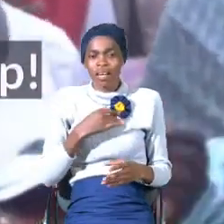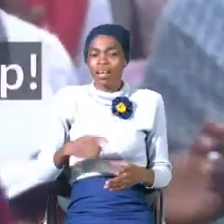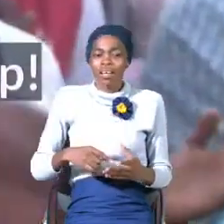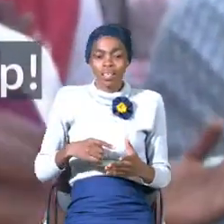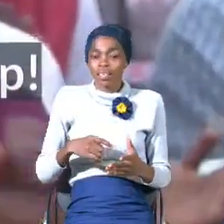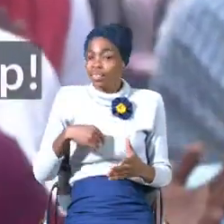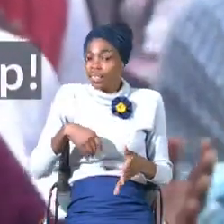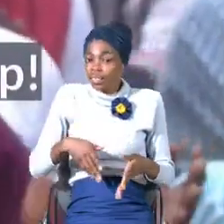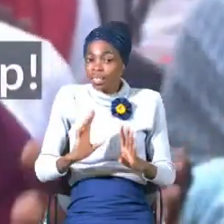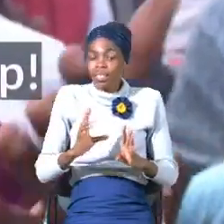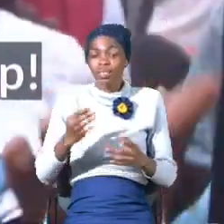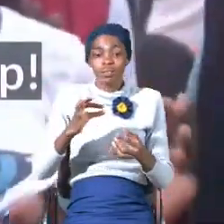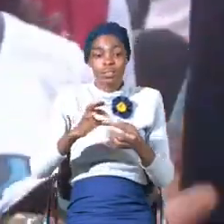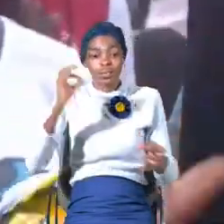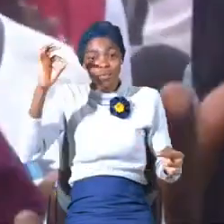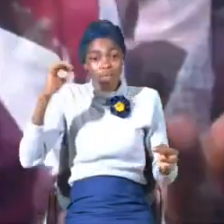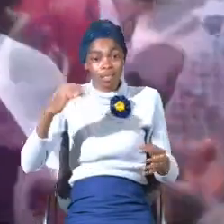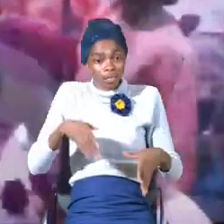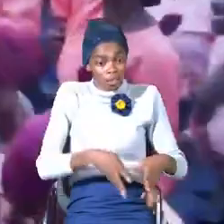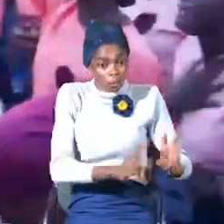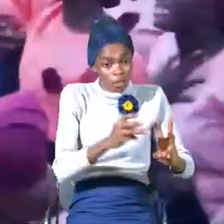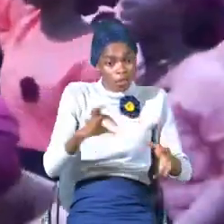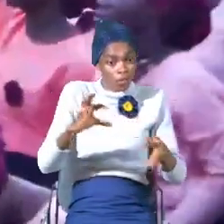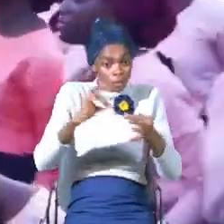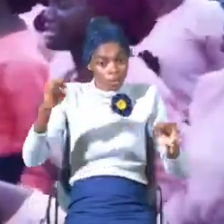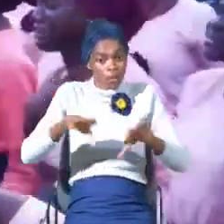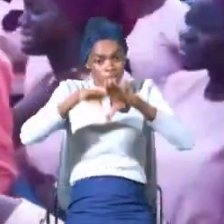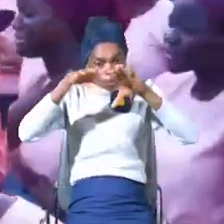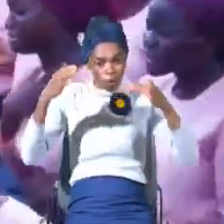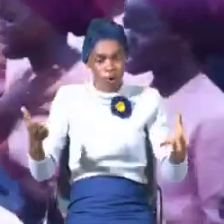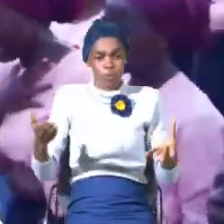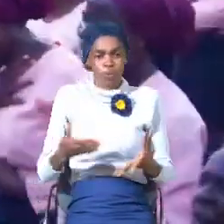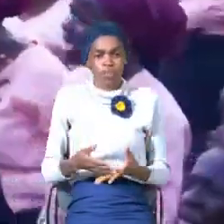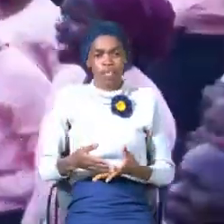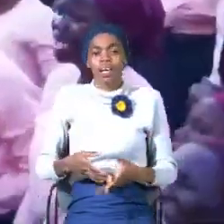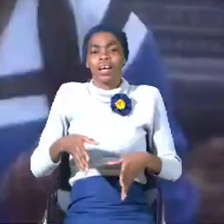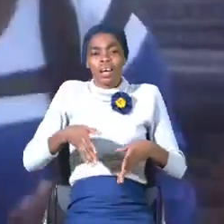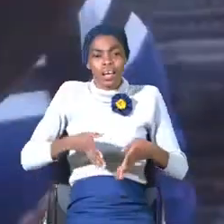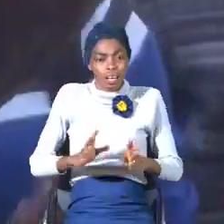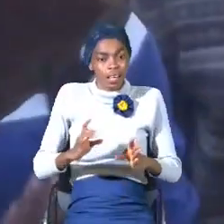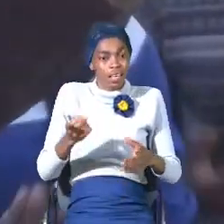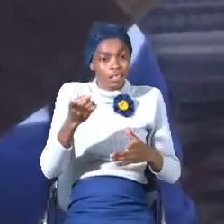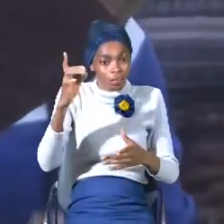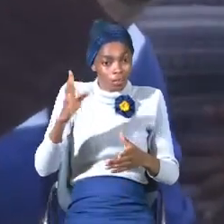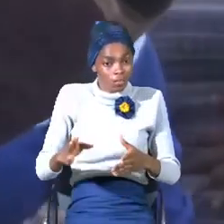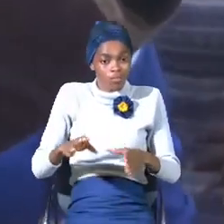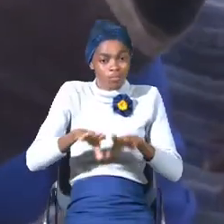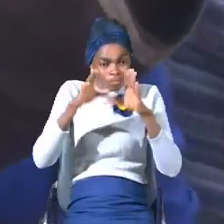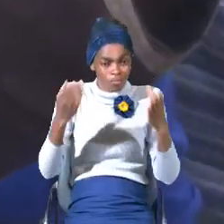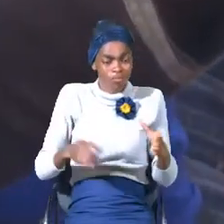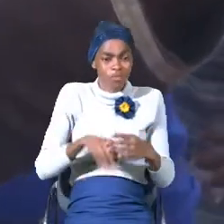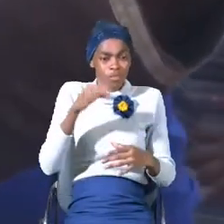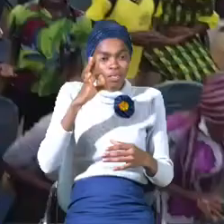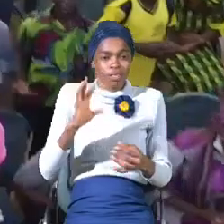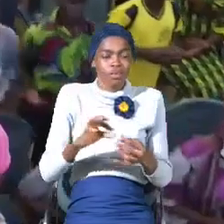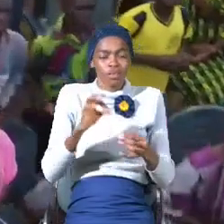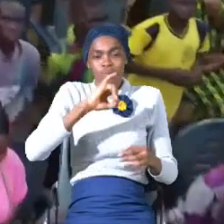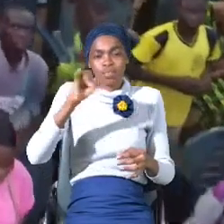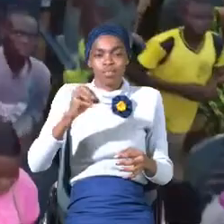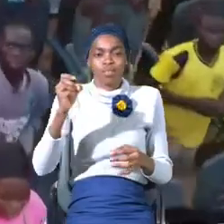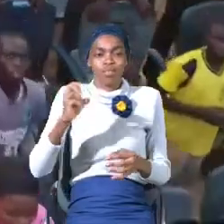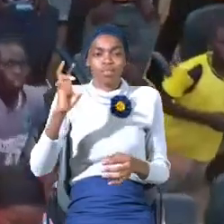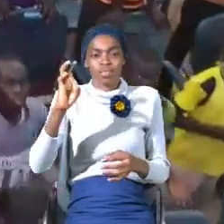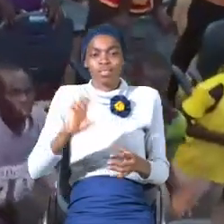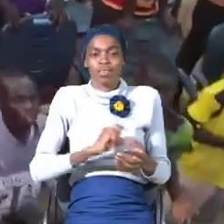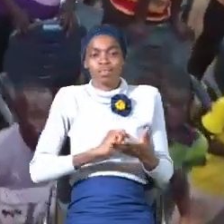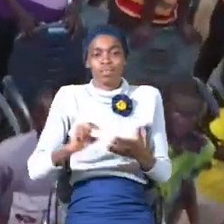spirit open up. Jesus, on the last day of the feast, John 7:37, he stood and